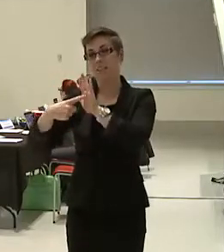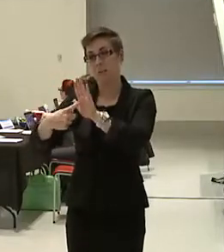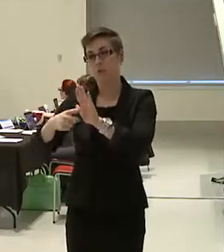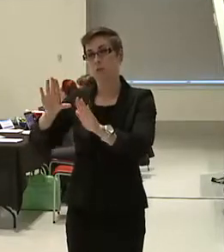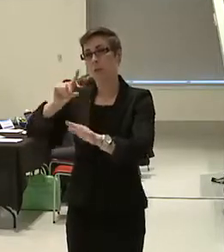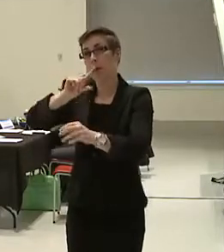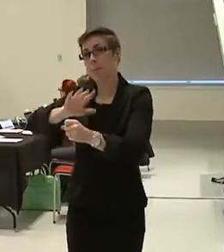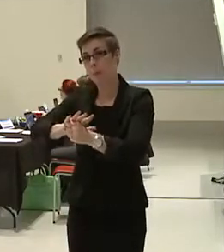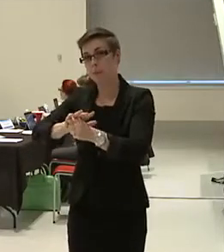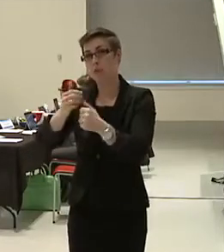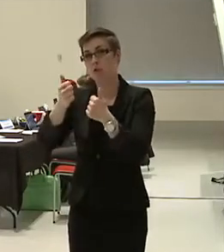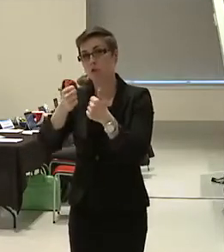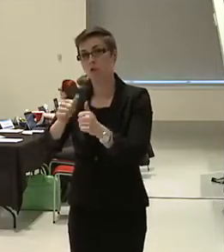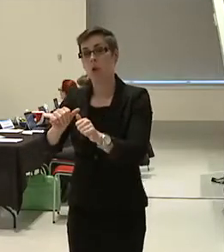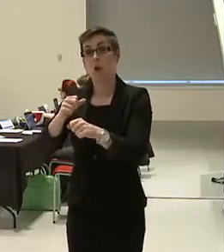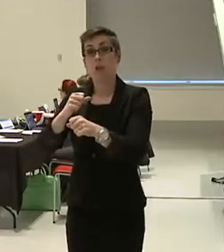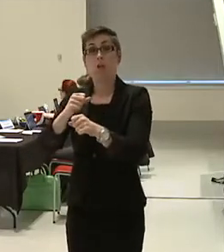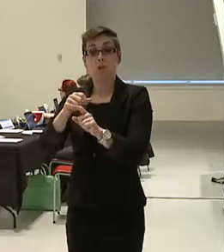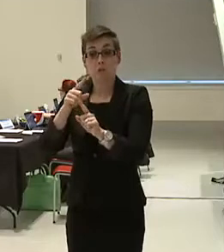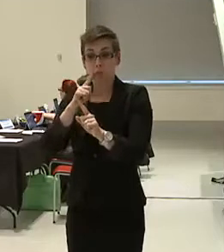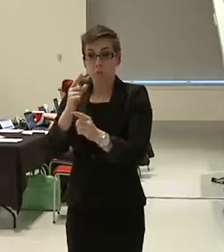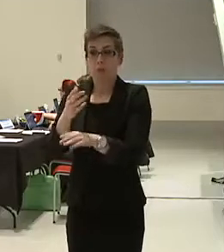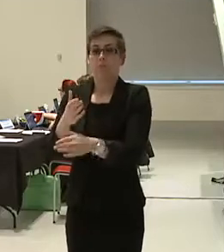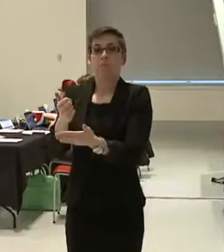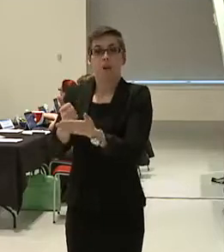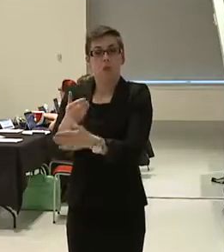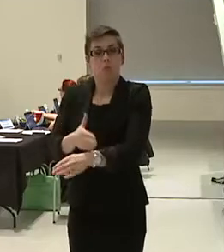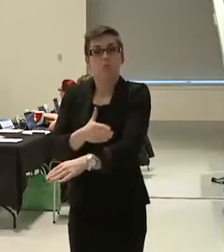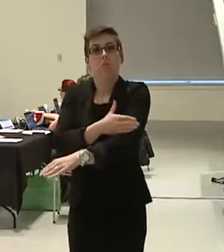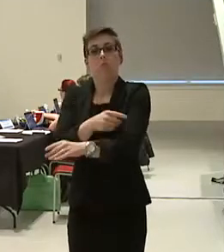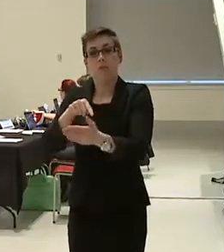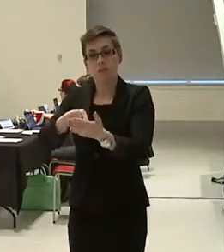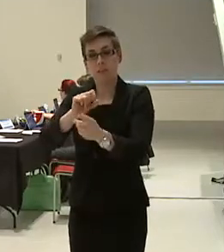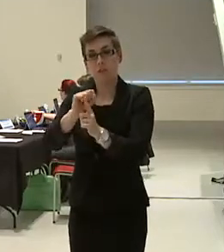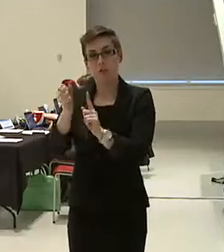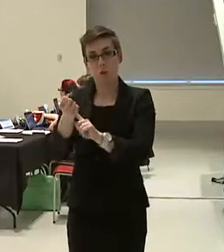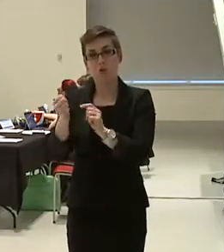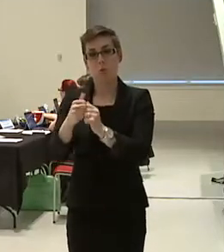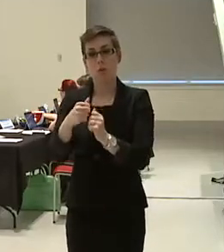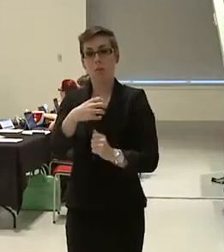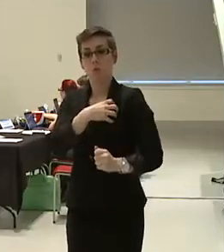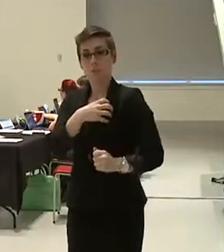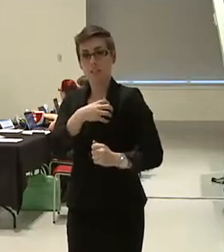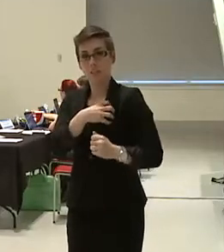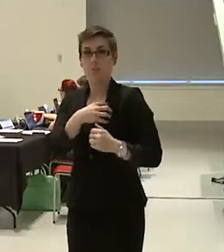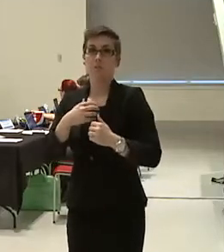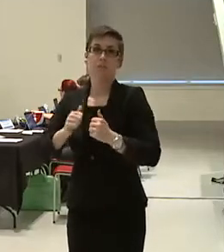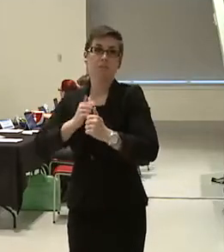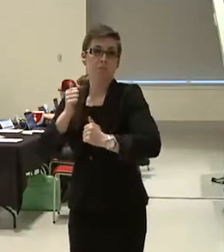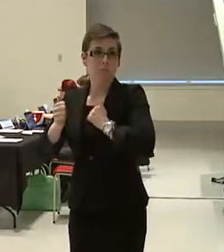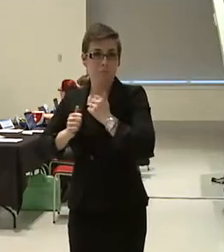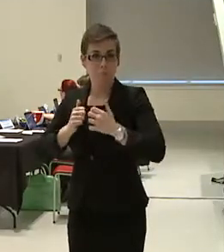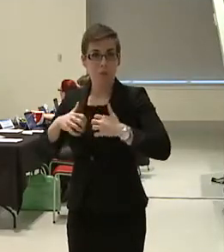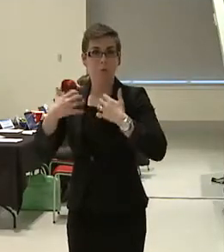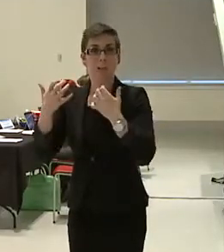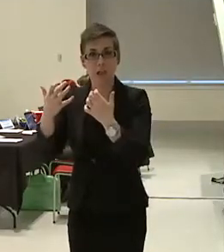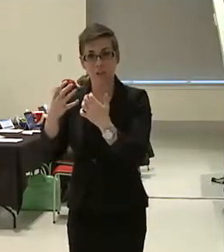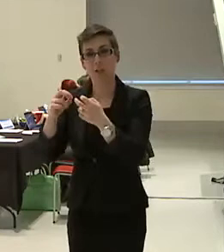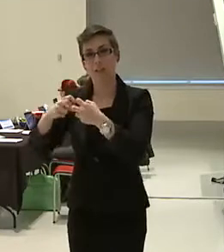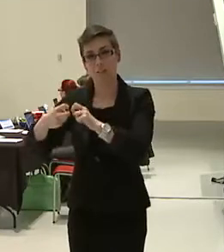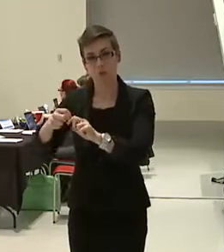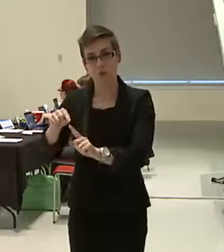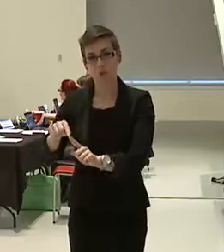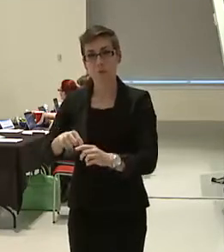who made this conversation about police brutality a national issue. I'm here to talk also about like the things that you can